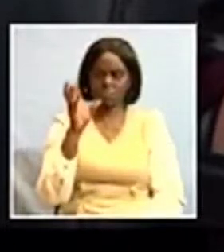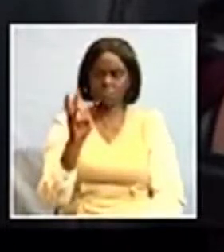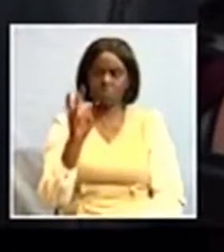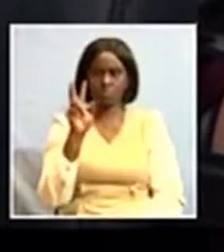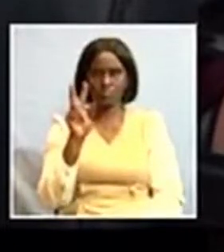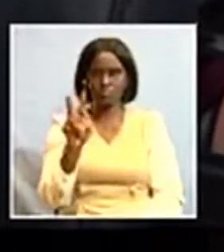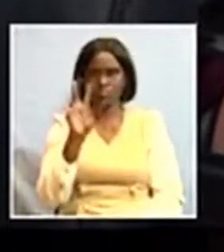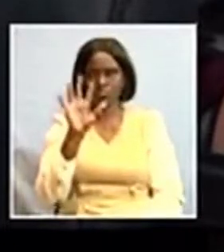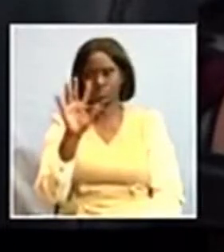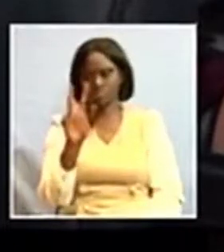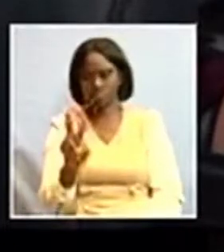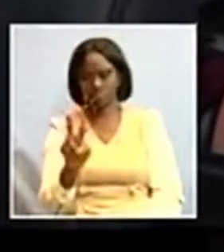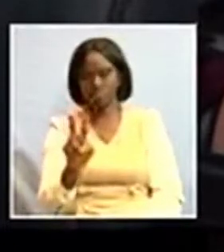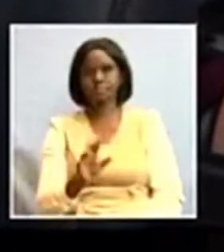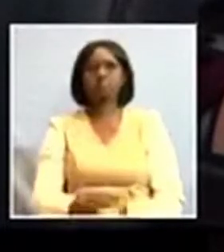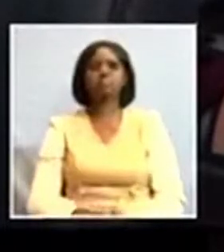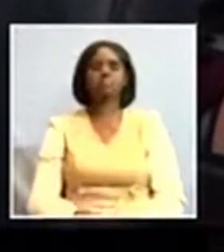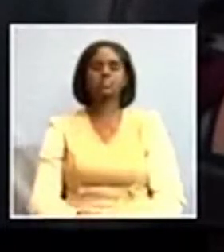5,284,762.52.